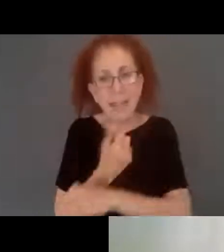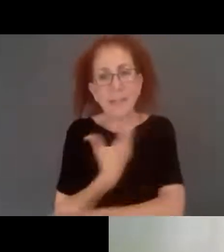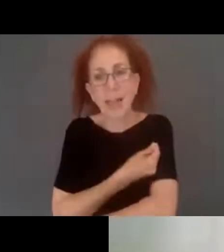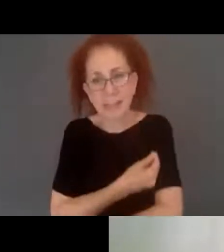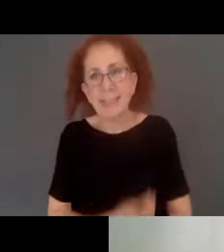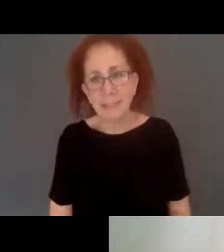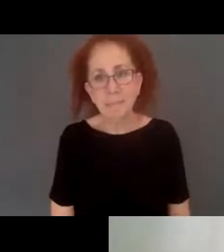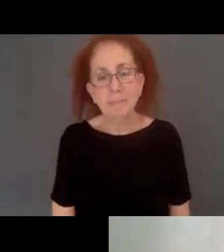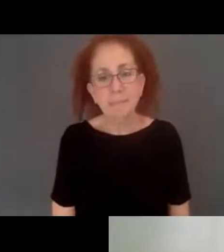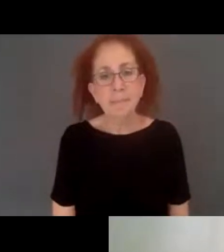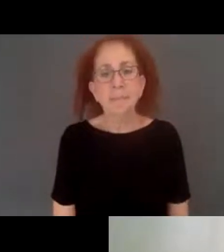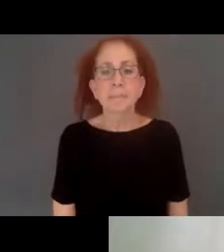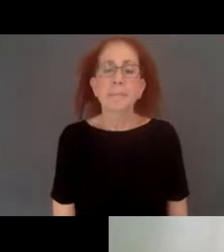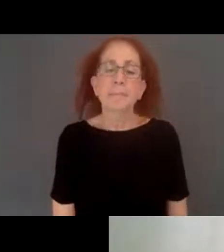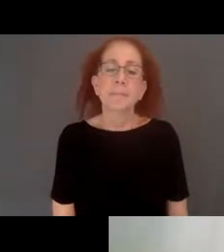Great.